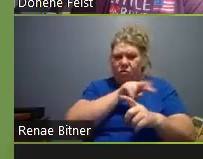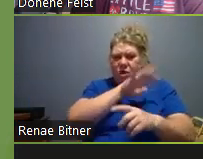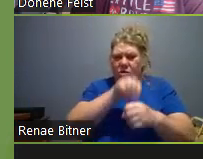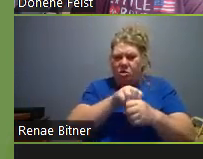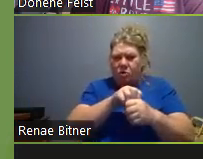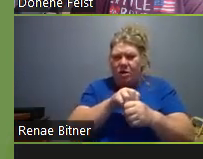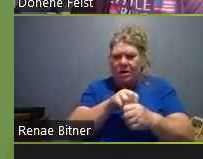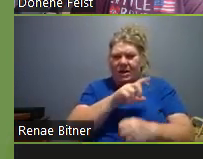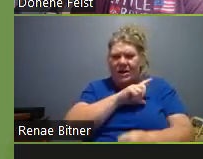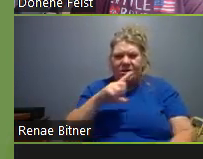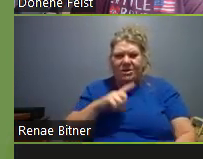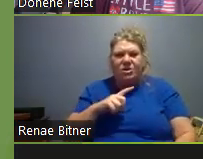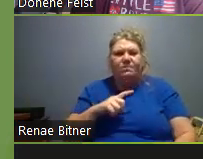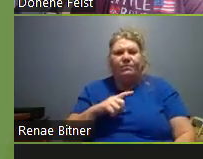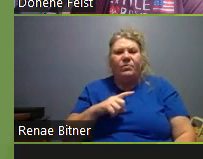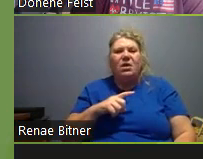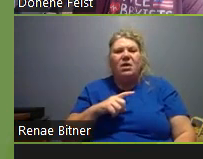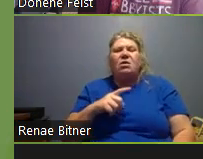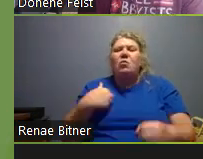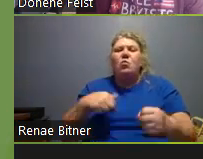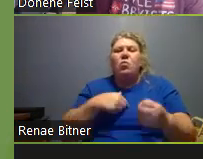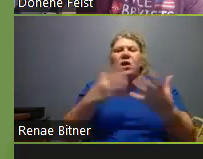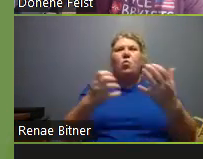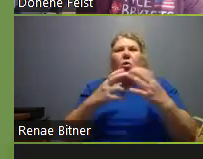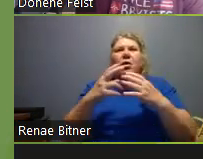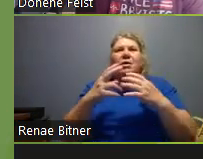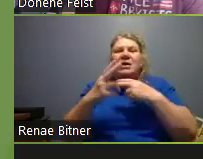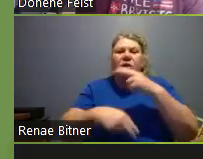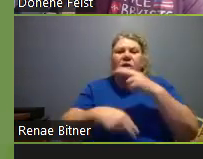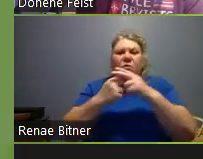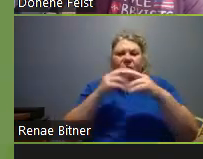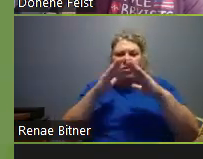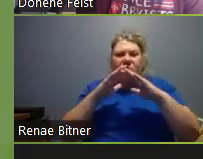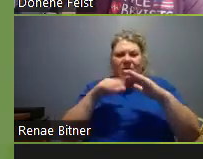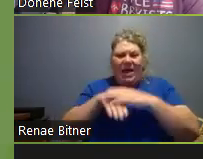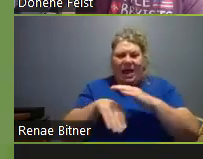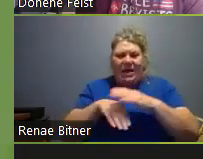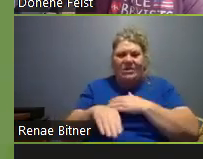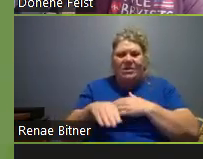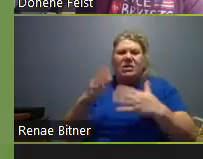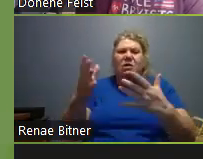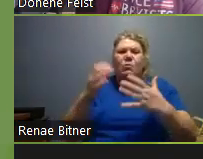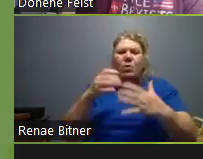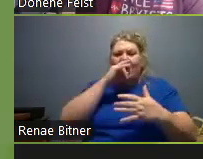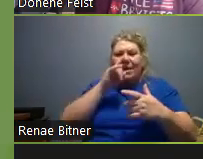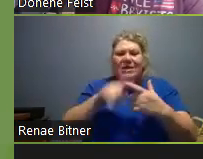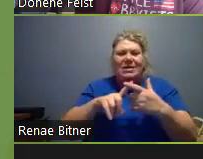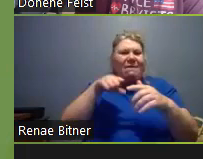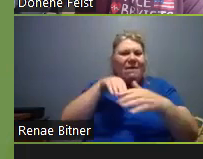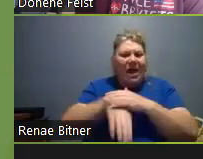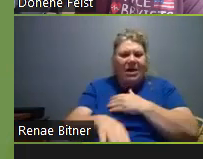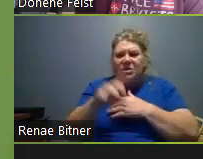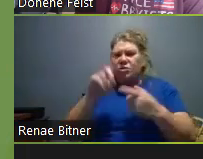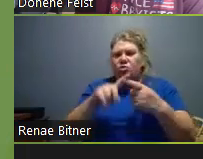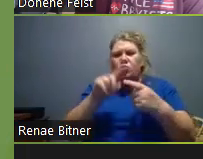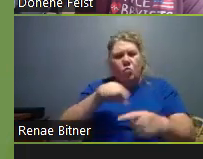access. In order for our kids to be healthy, it has to be able to guarantee unconditional access to